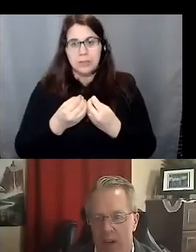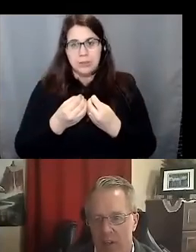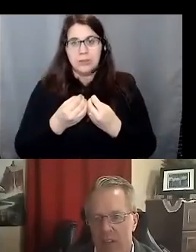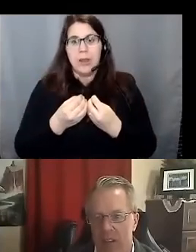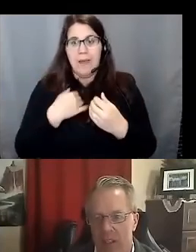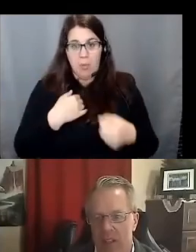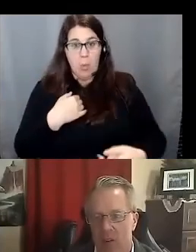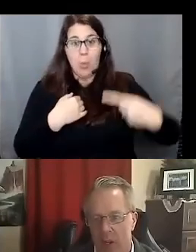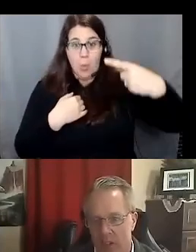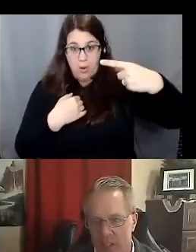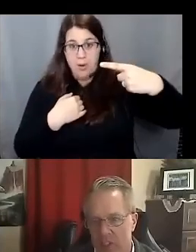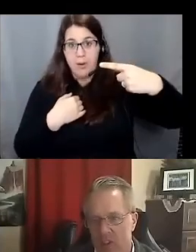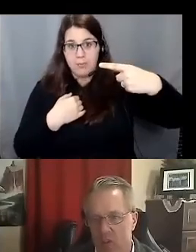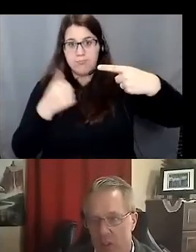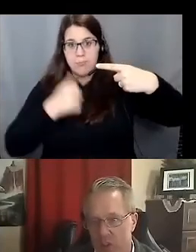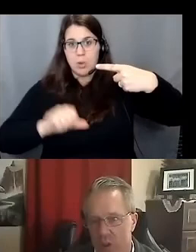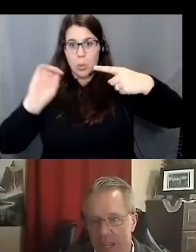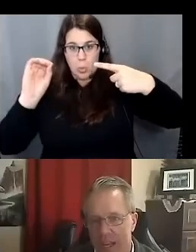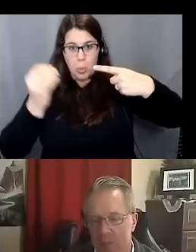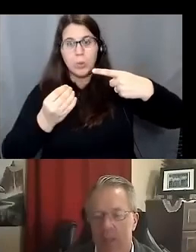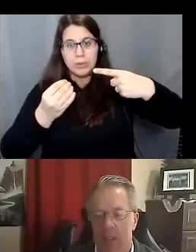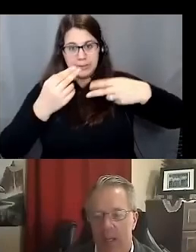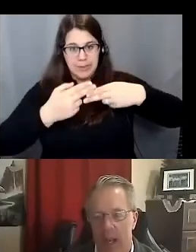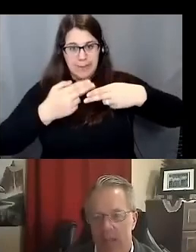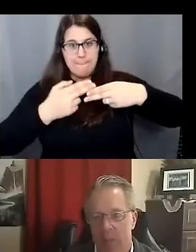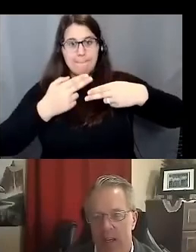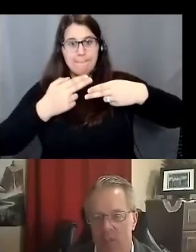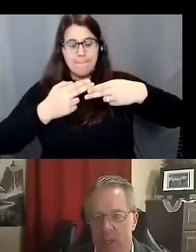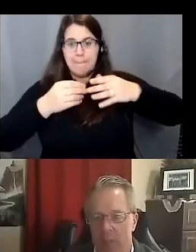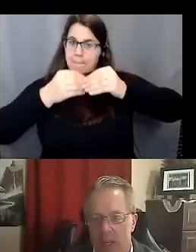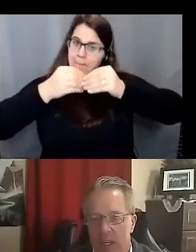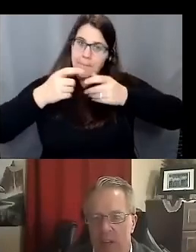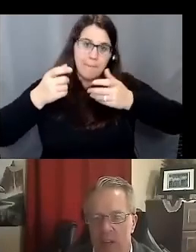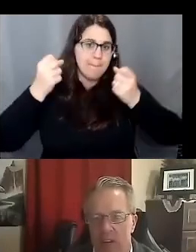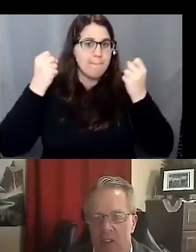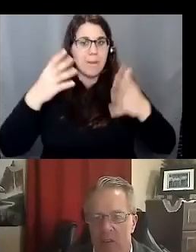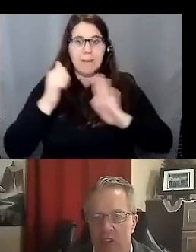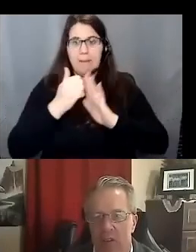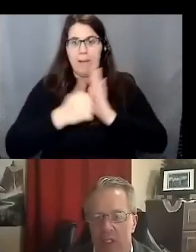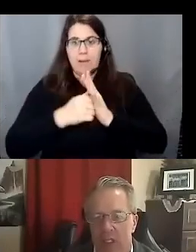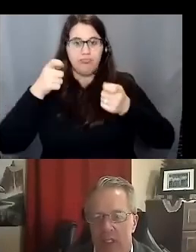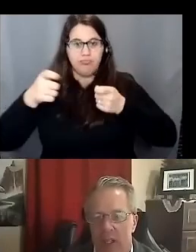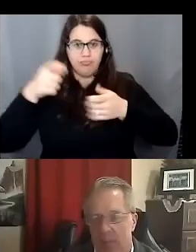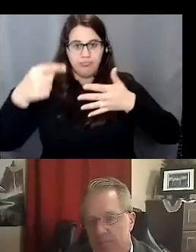one underneath the organization's structural name and then manage many accounts under that